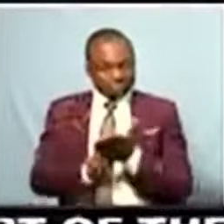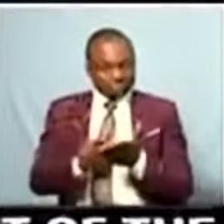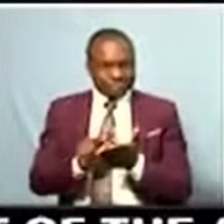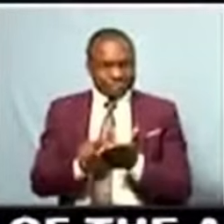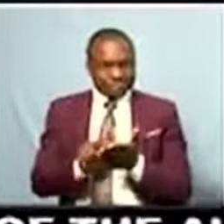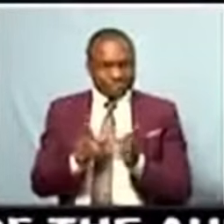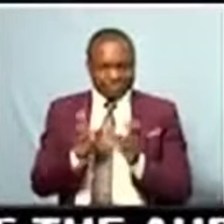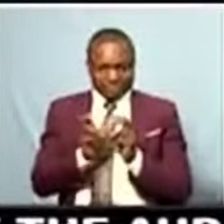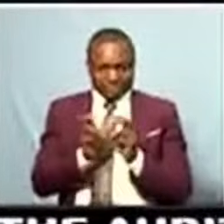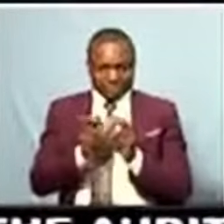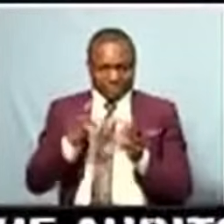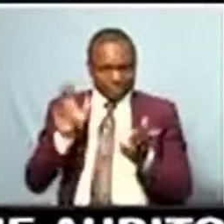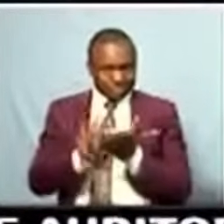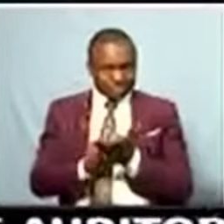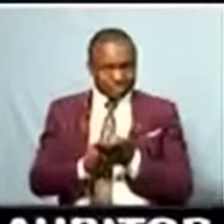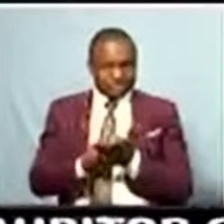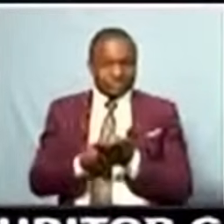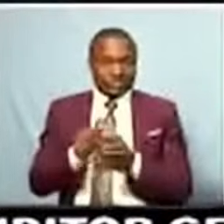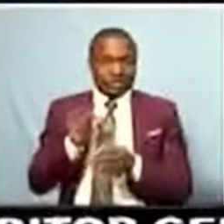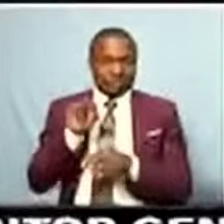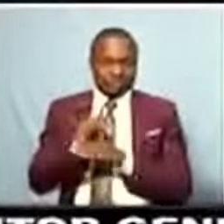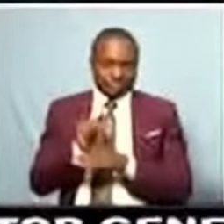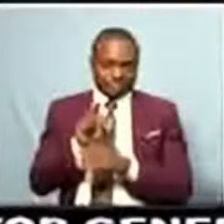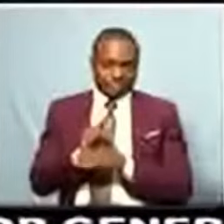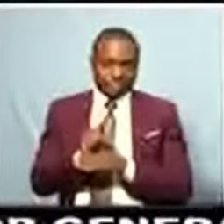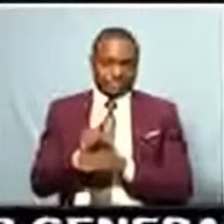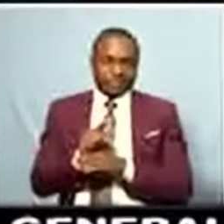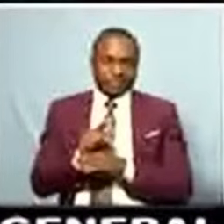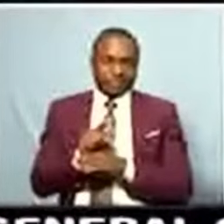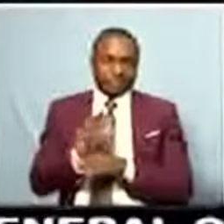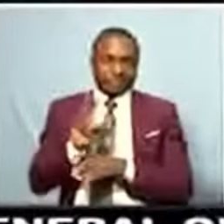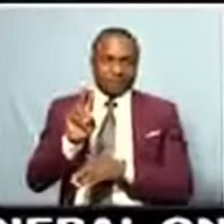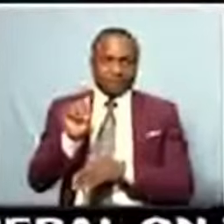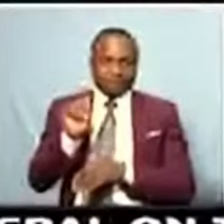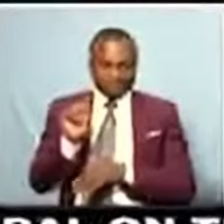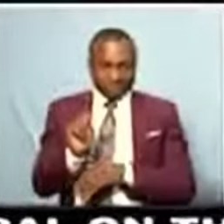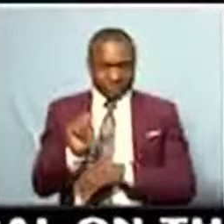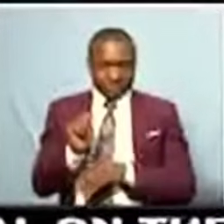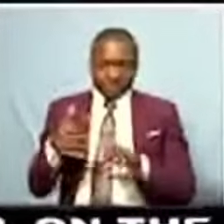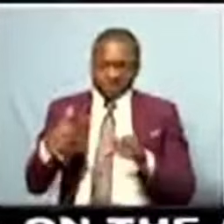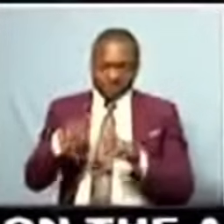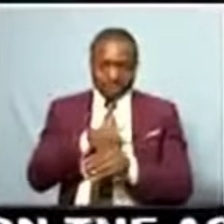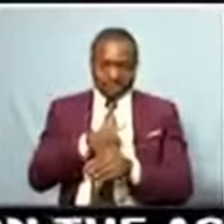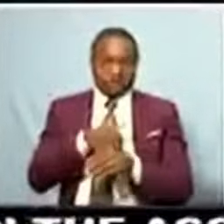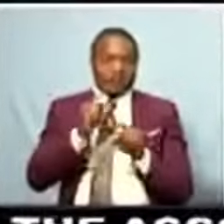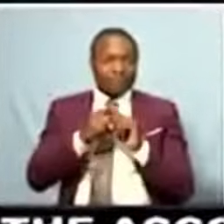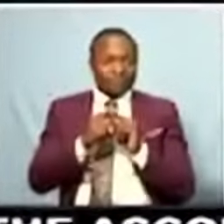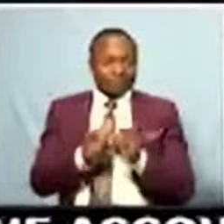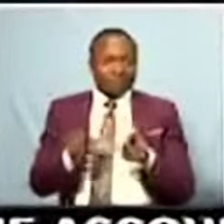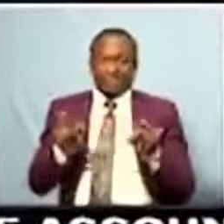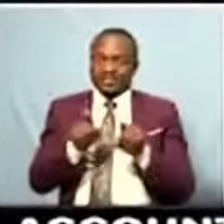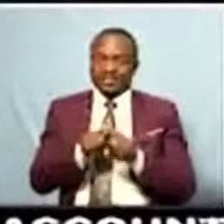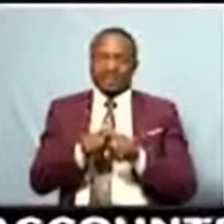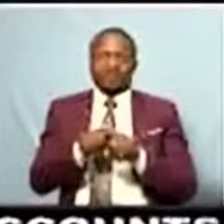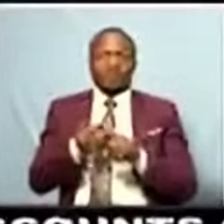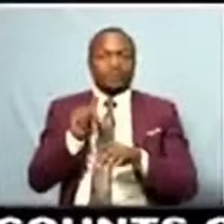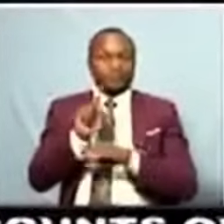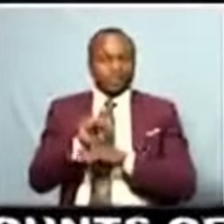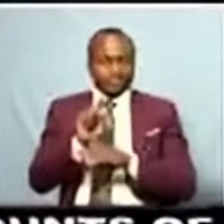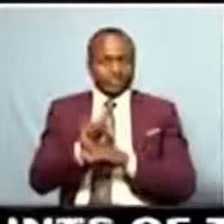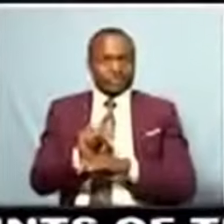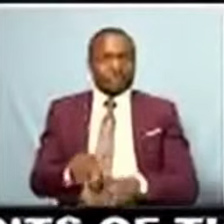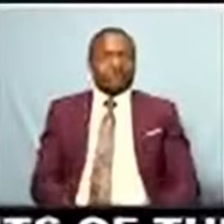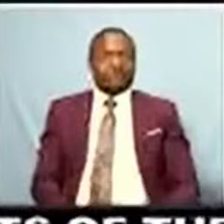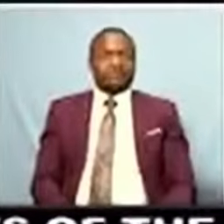the contract signing, the project was VAT exclusive. Now the same report just before that goes to